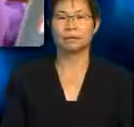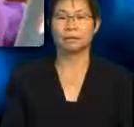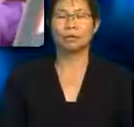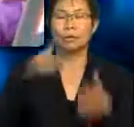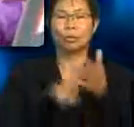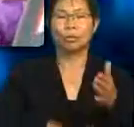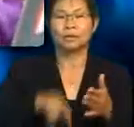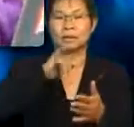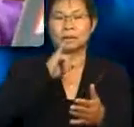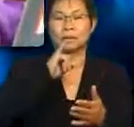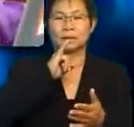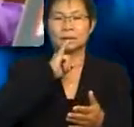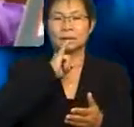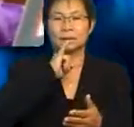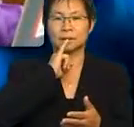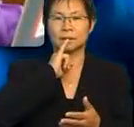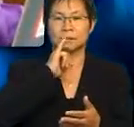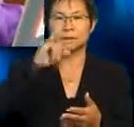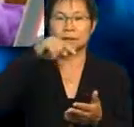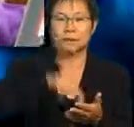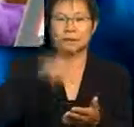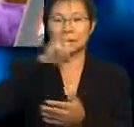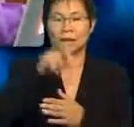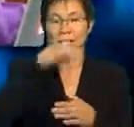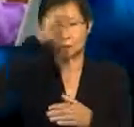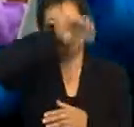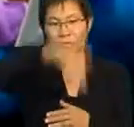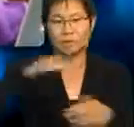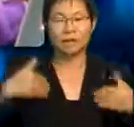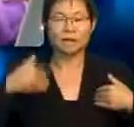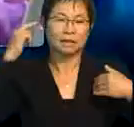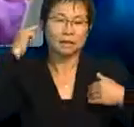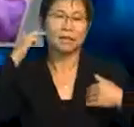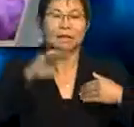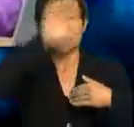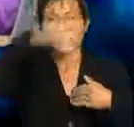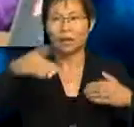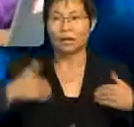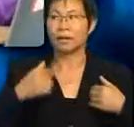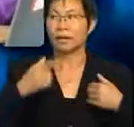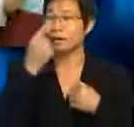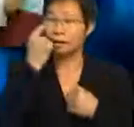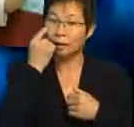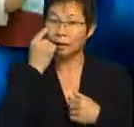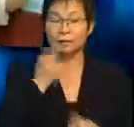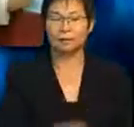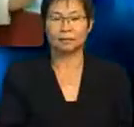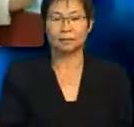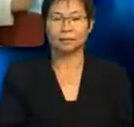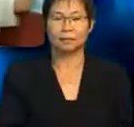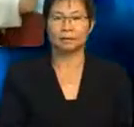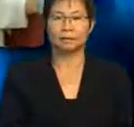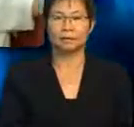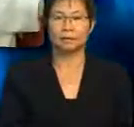What animal is this? Elephant. An elephant has ears. An elephant has eyes. The heroes have the ears. Where are your word